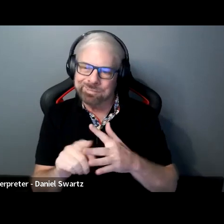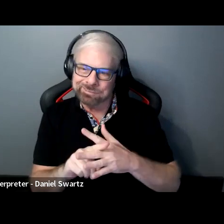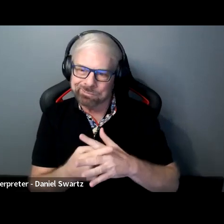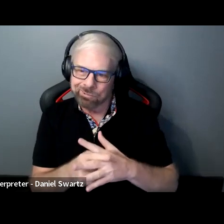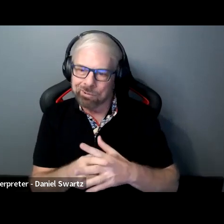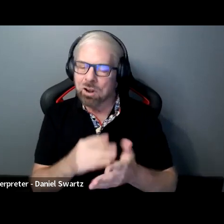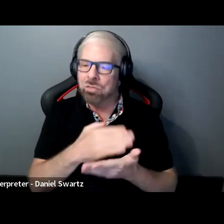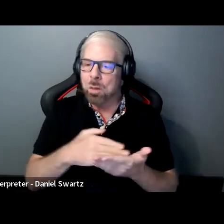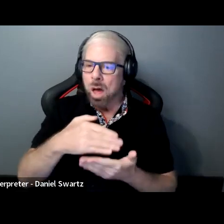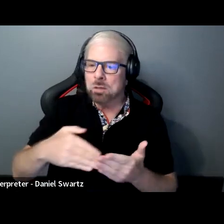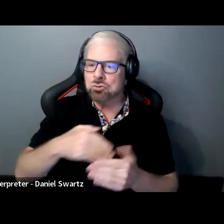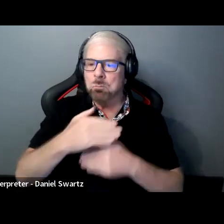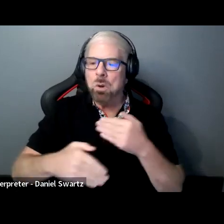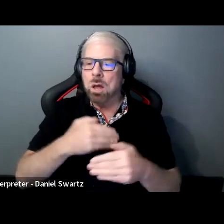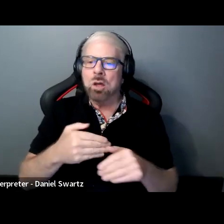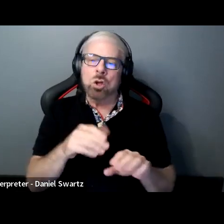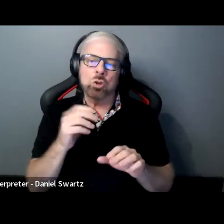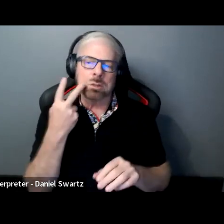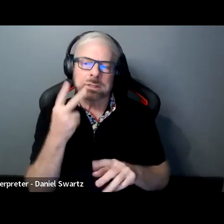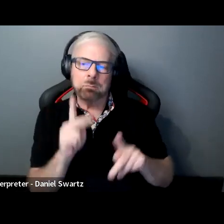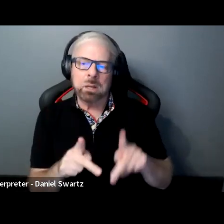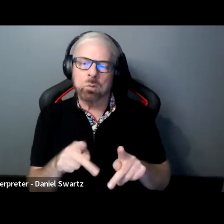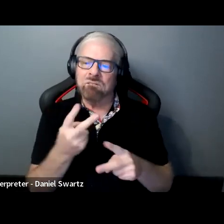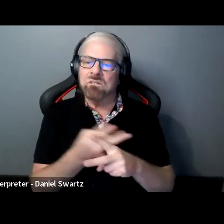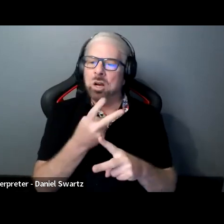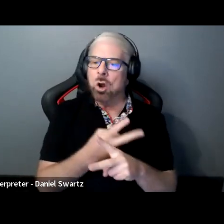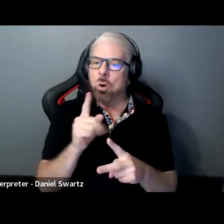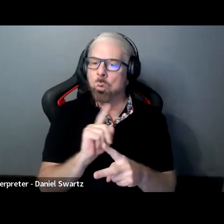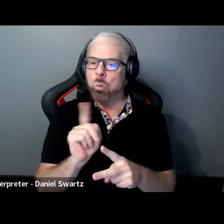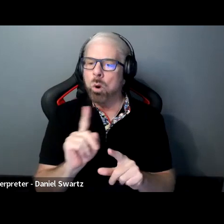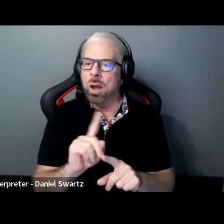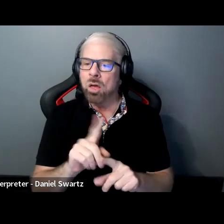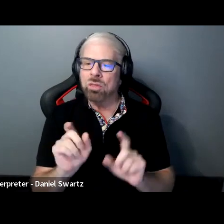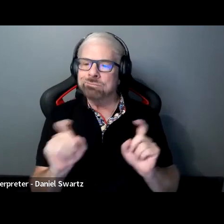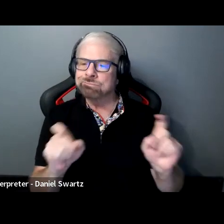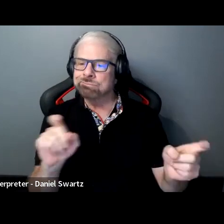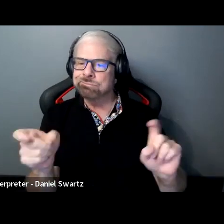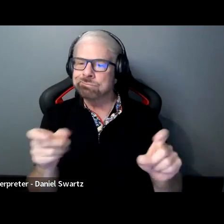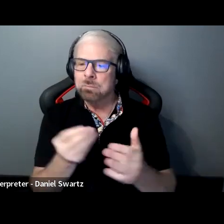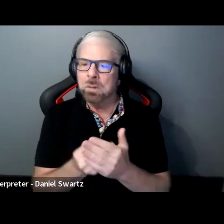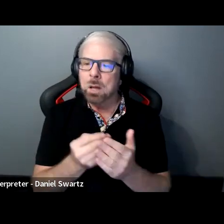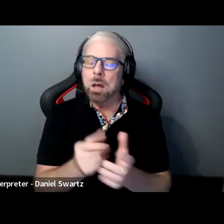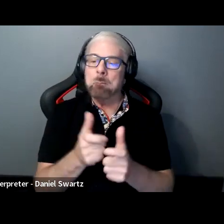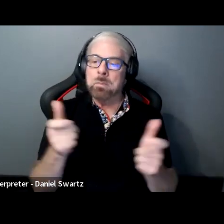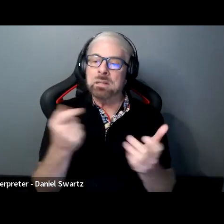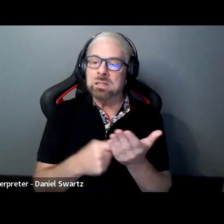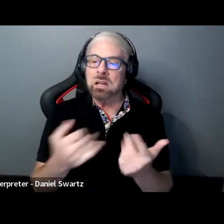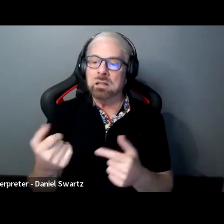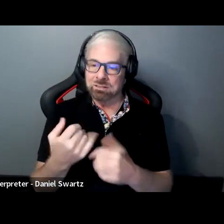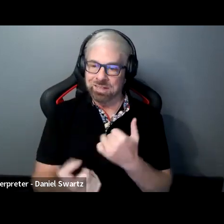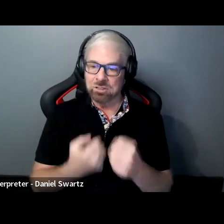you'll start to see people kind of thinking about where they're going to put money. And I know a big discussion this year will be the Medicaid provider